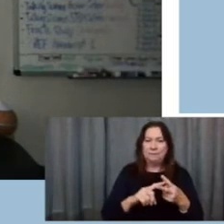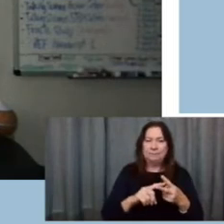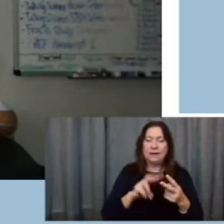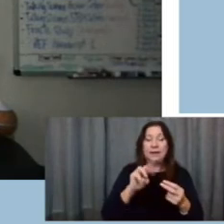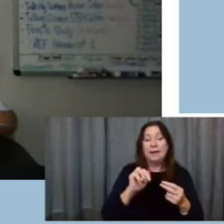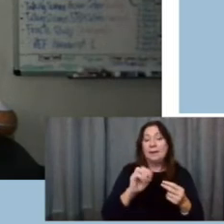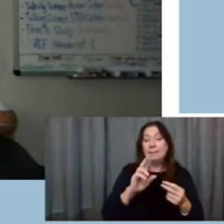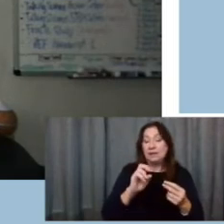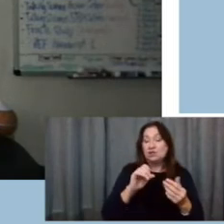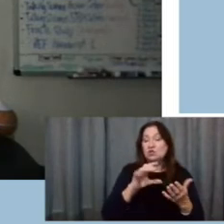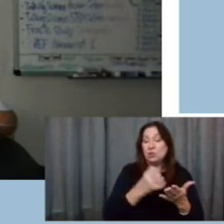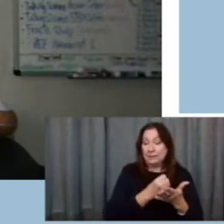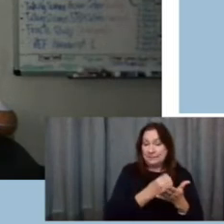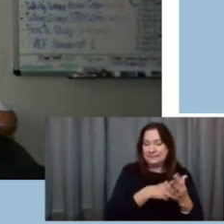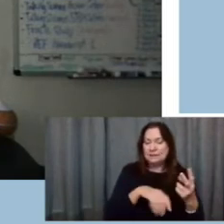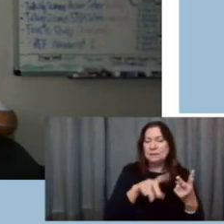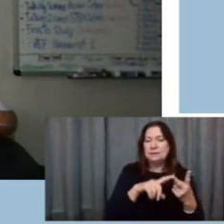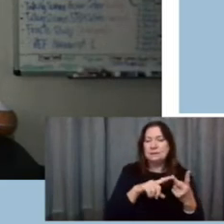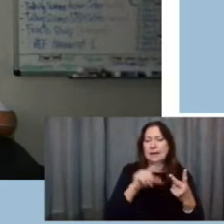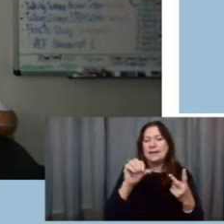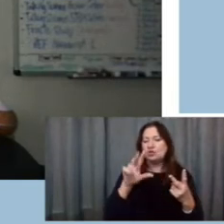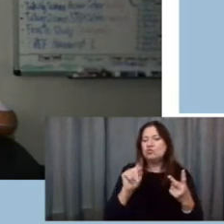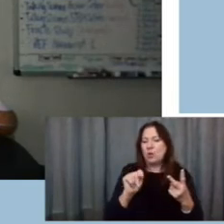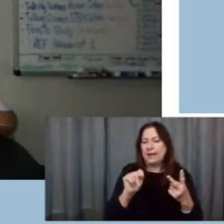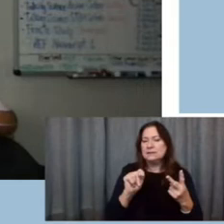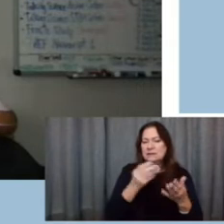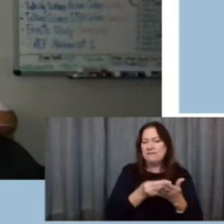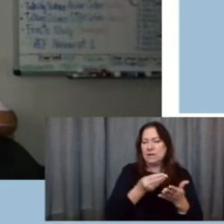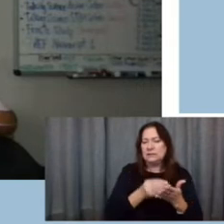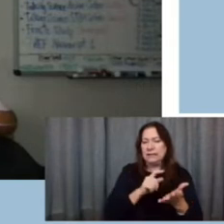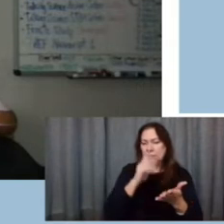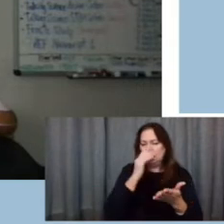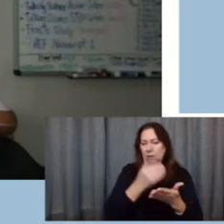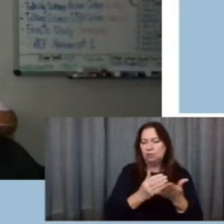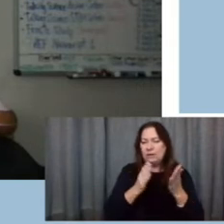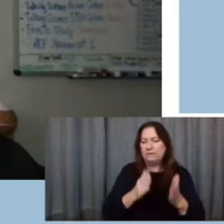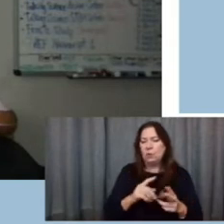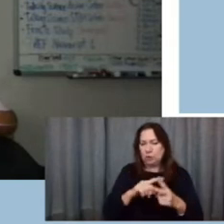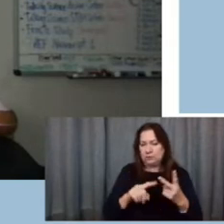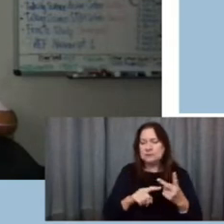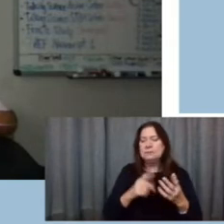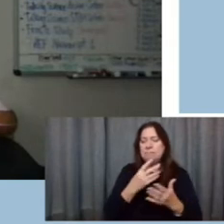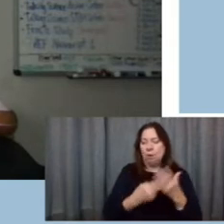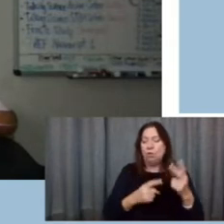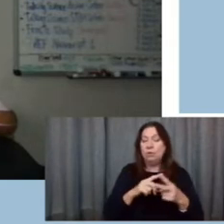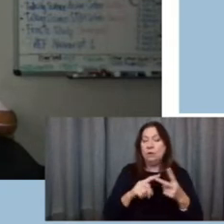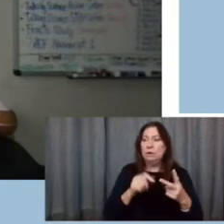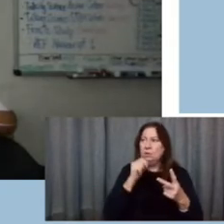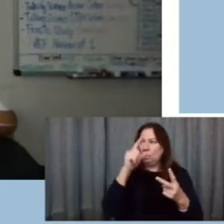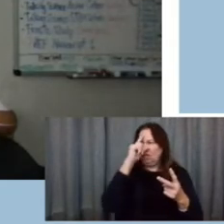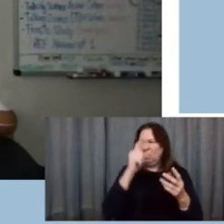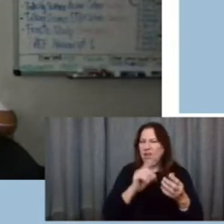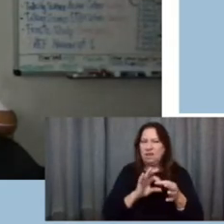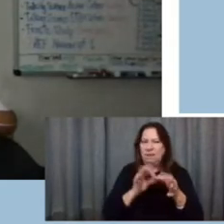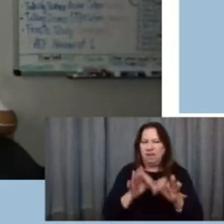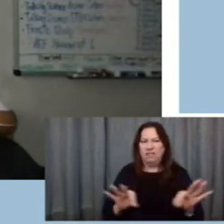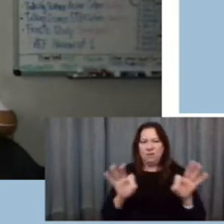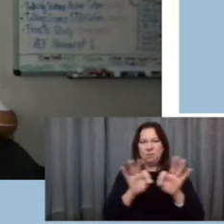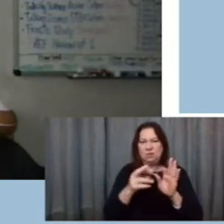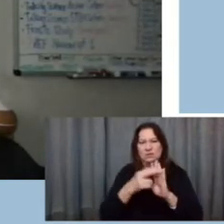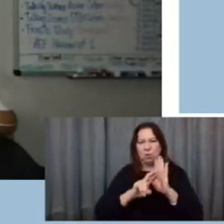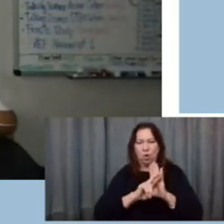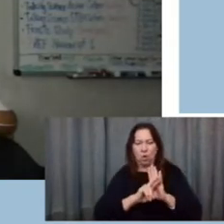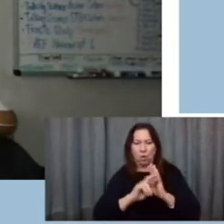and grant funding reviewers. Sometimes we don't think about the importance of that role in terms of how